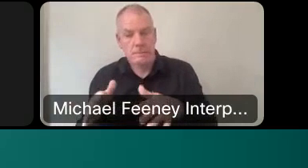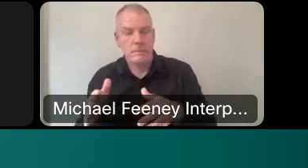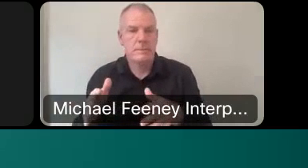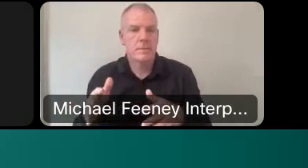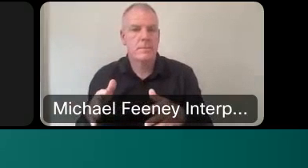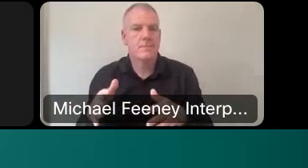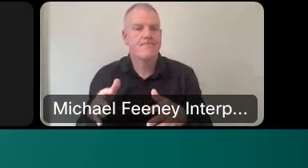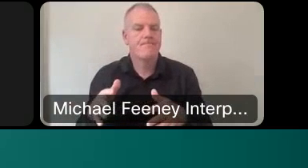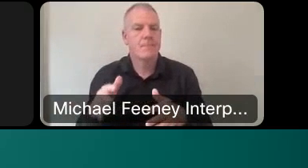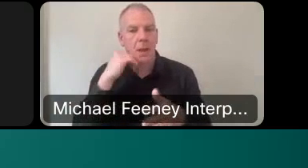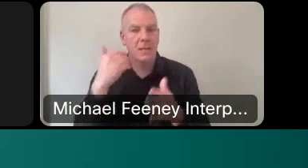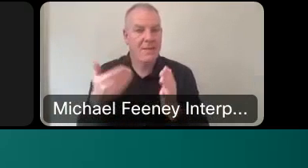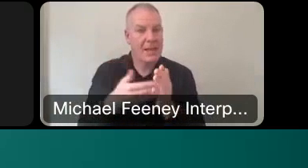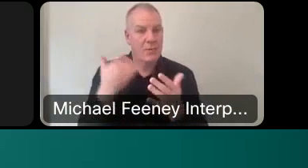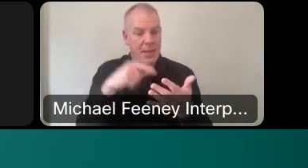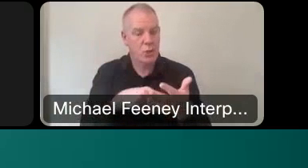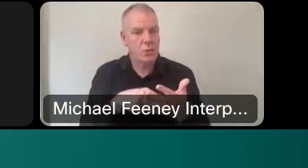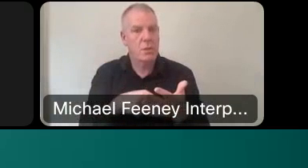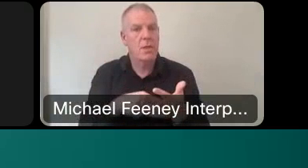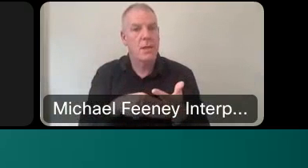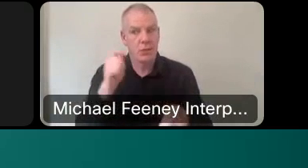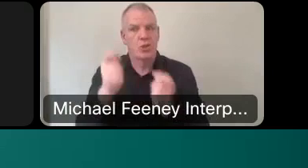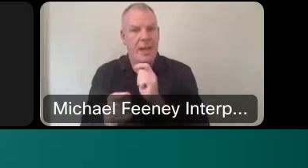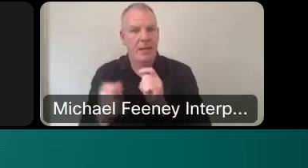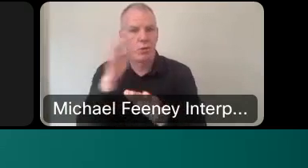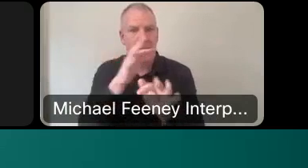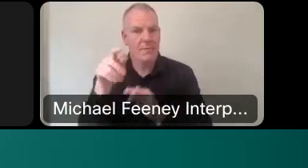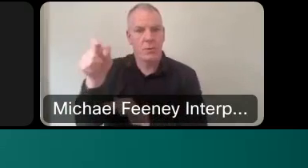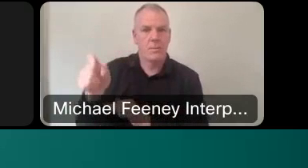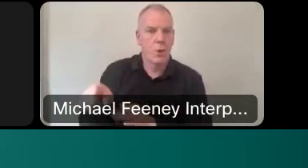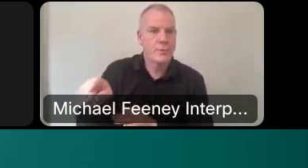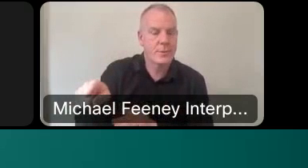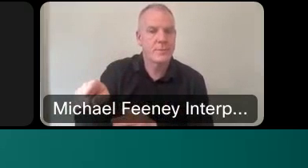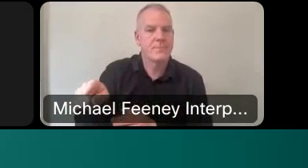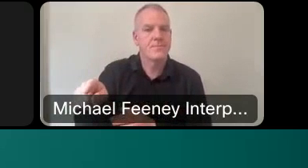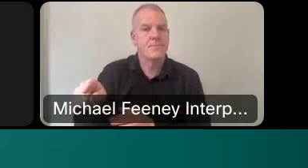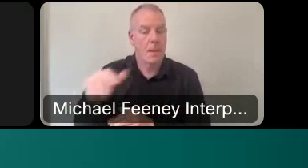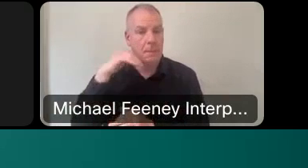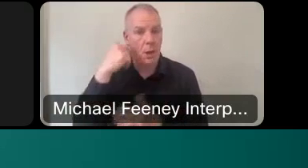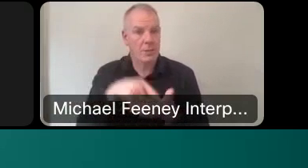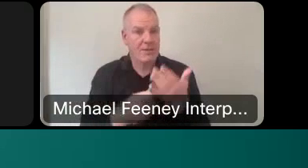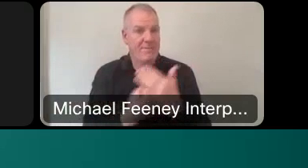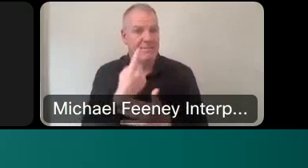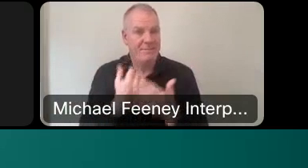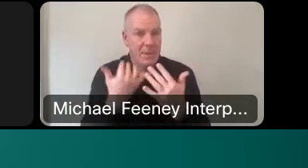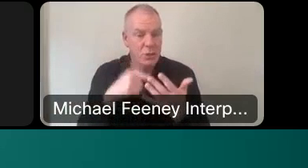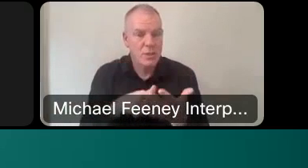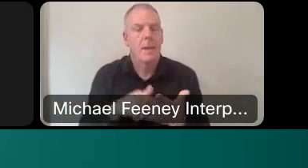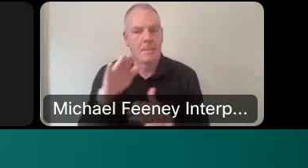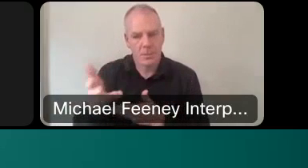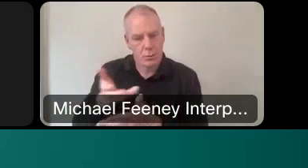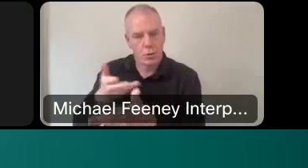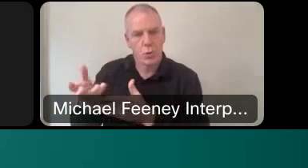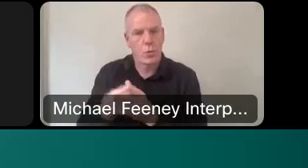of that, and where there is going to be a change in the care or treatment of that patient as a result of this information, then that is discussed